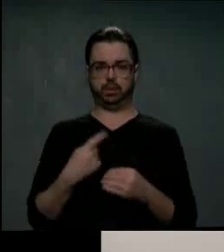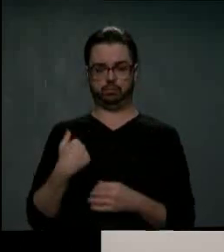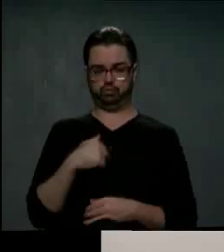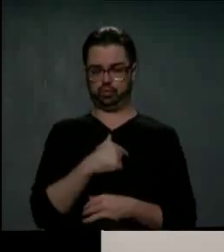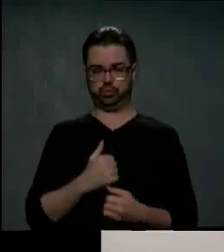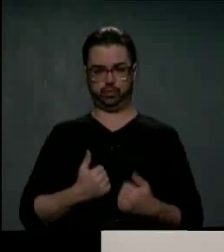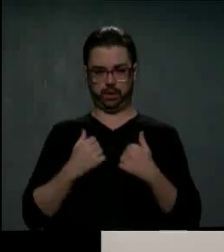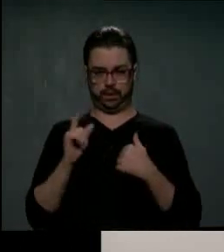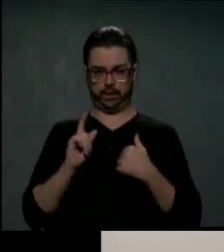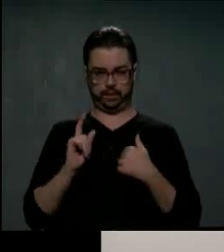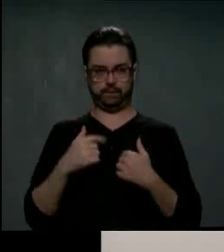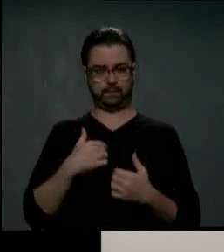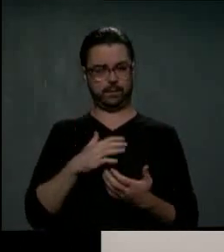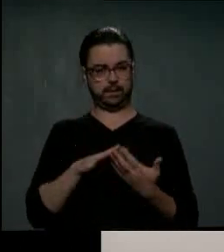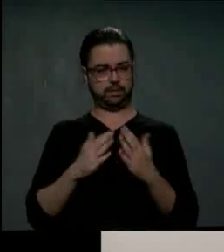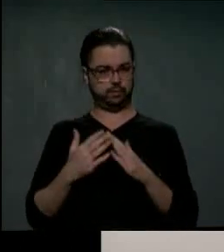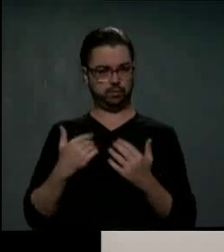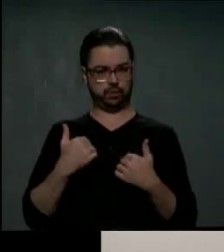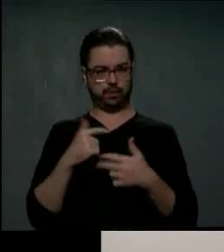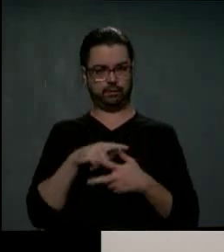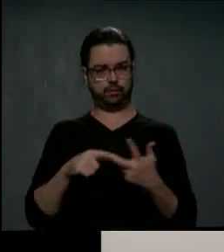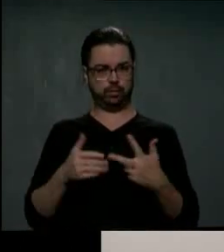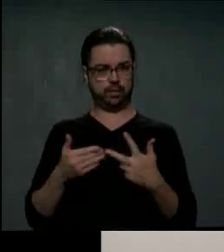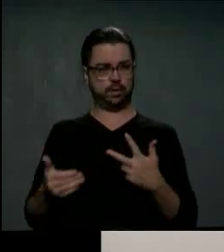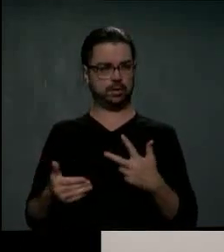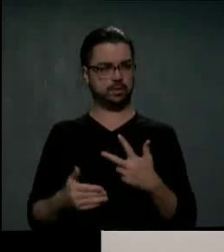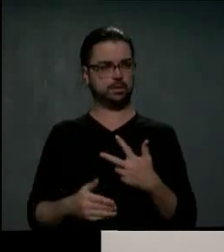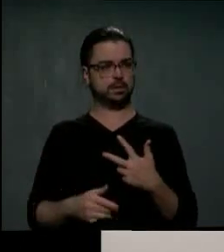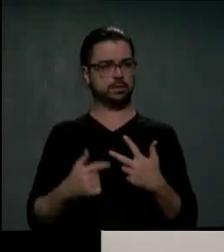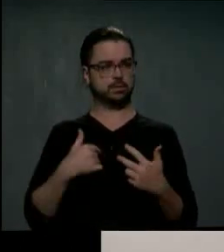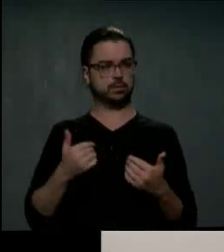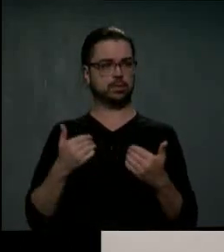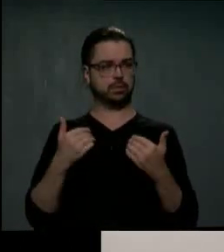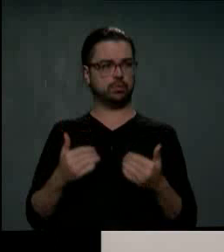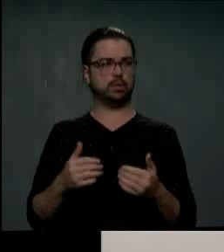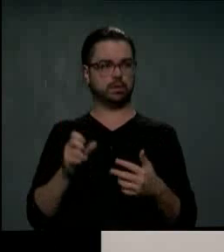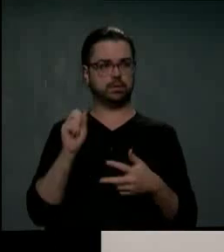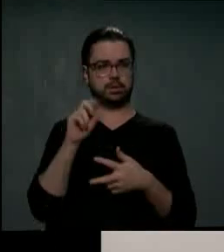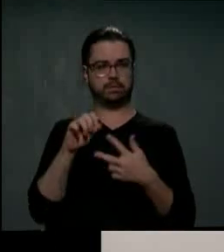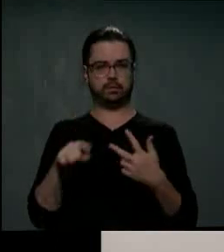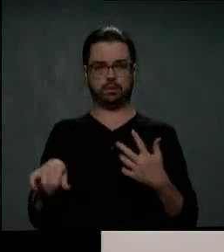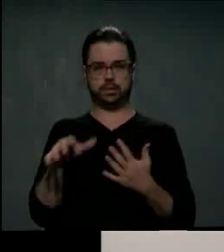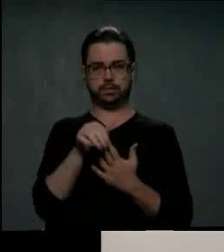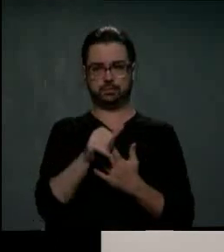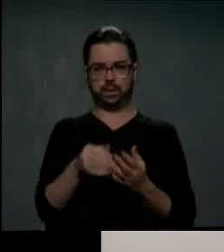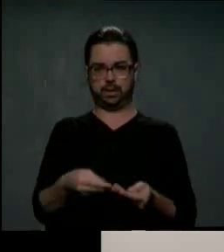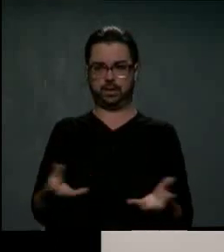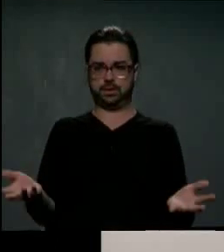my community? So we have three things, and I'm going to go ahead and give you these packets.